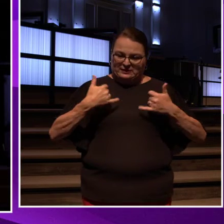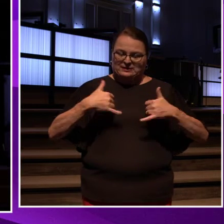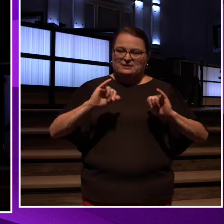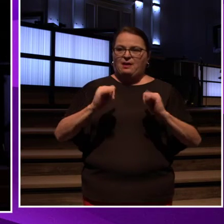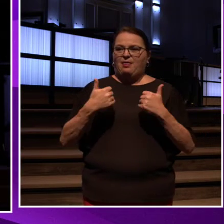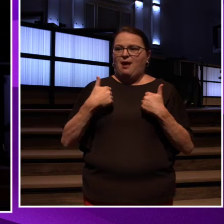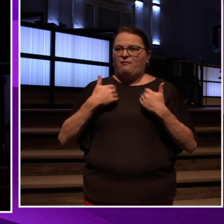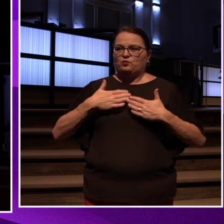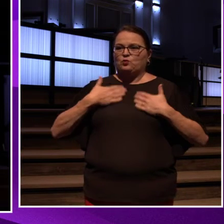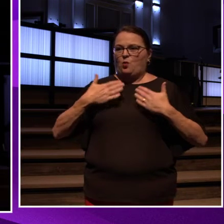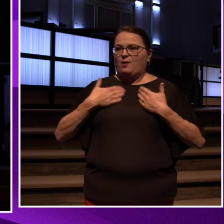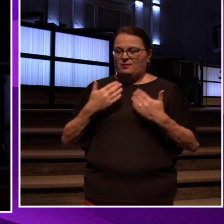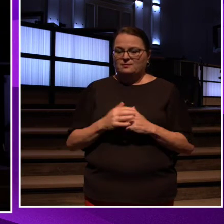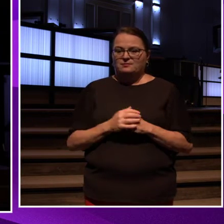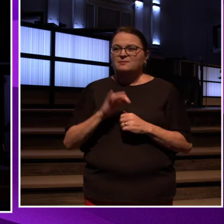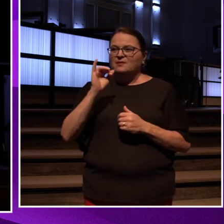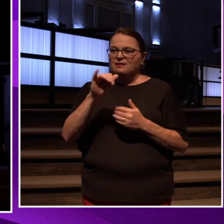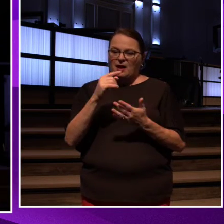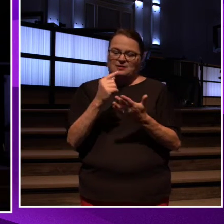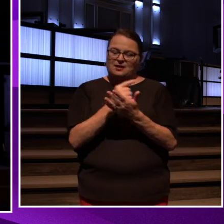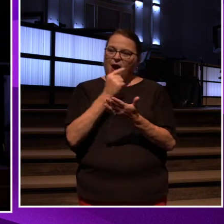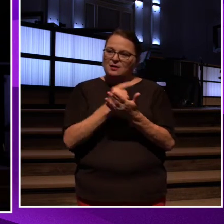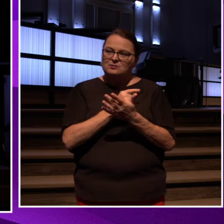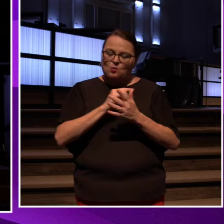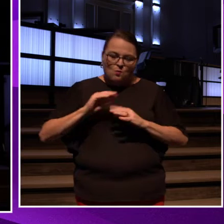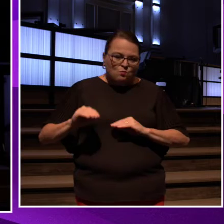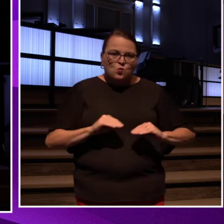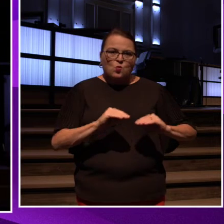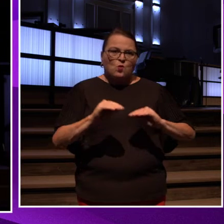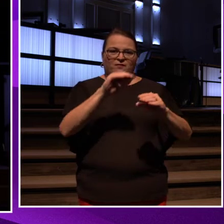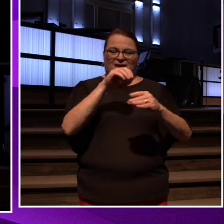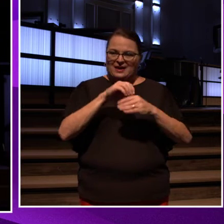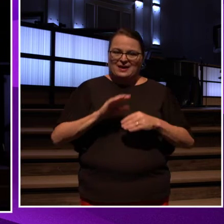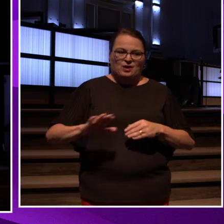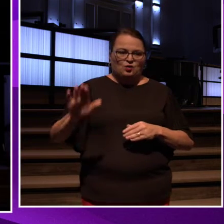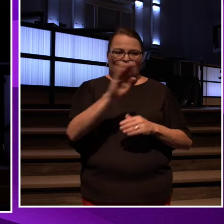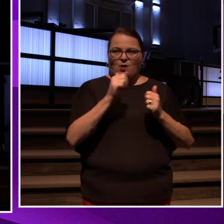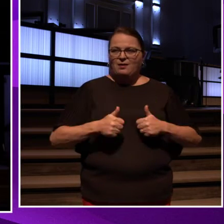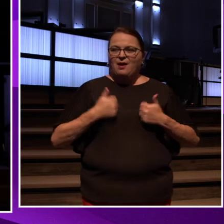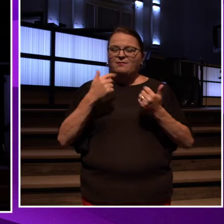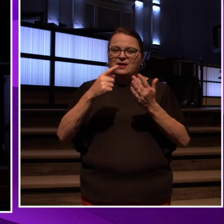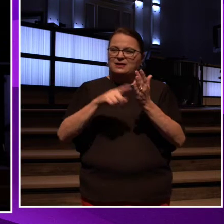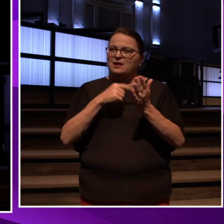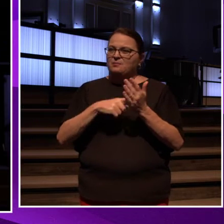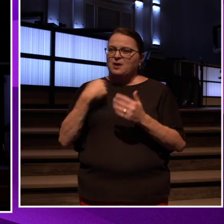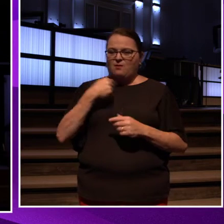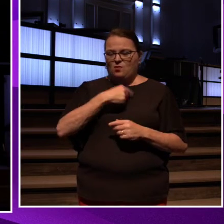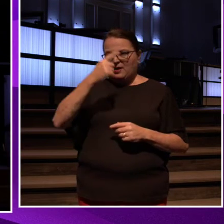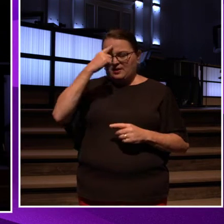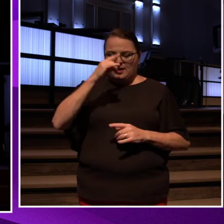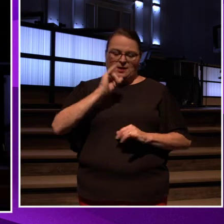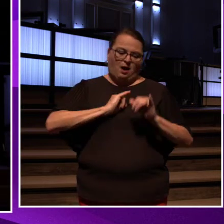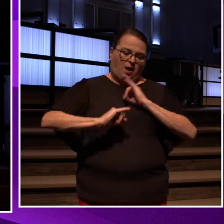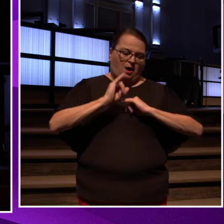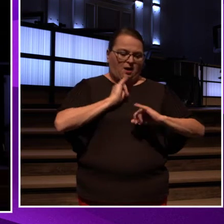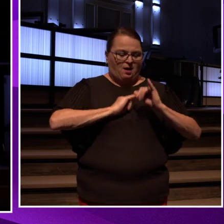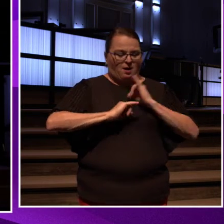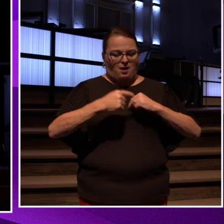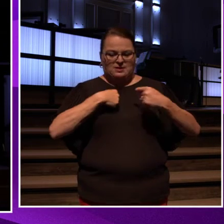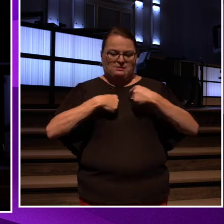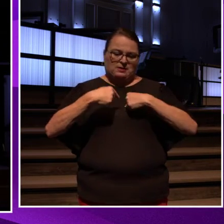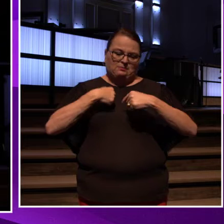That is the gospel moving in your life so it can move through your life. If you're so self-consumed with who you are and what's going on in your